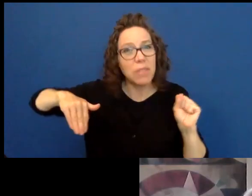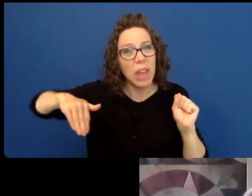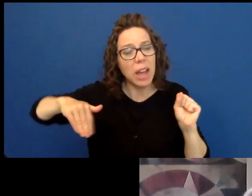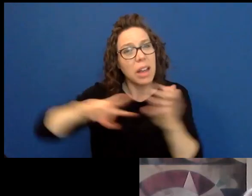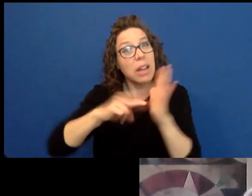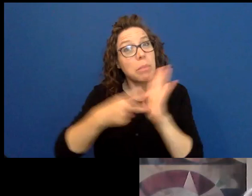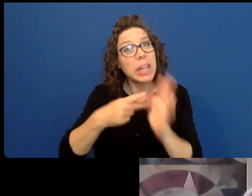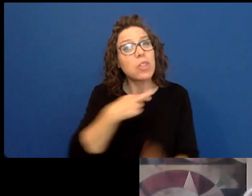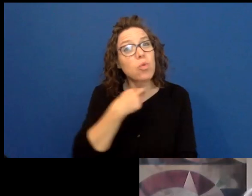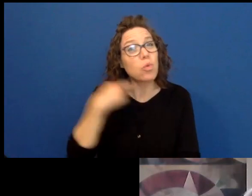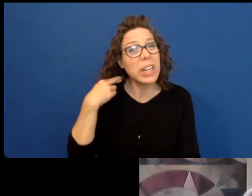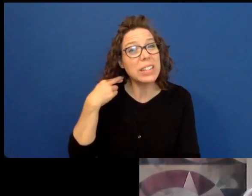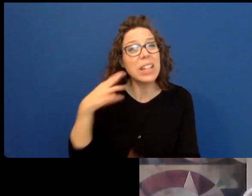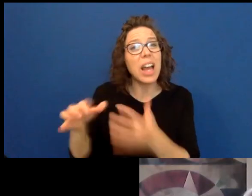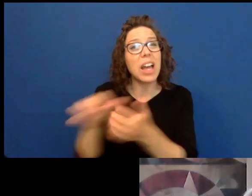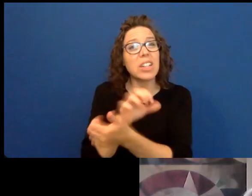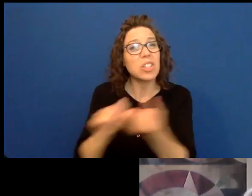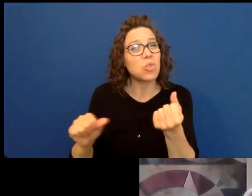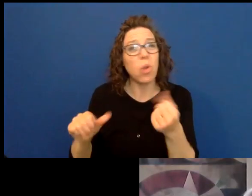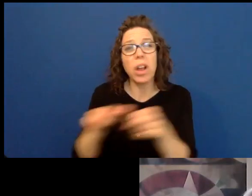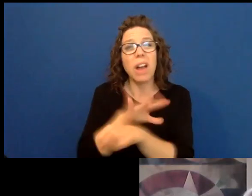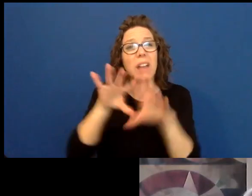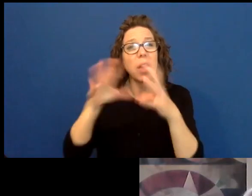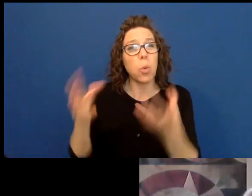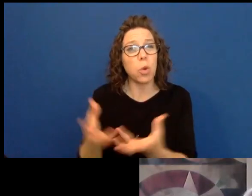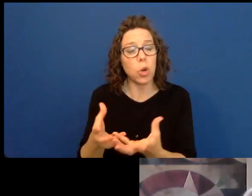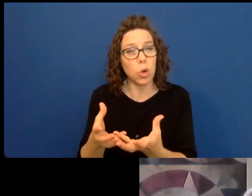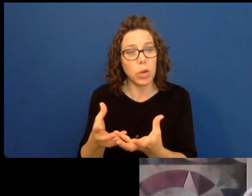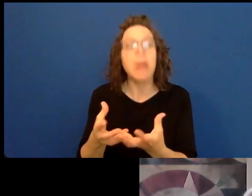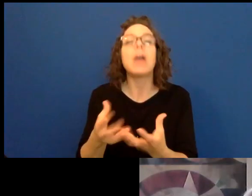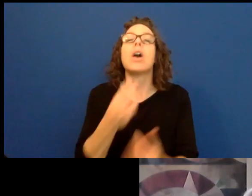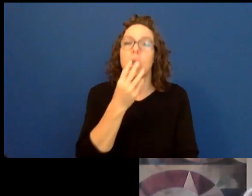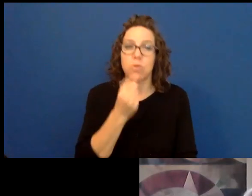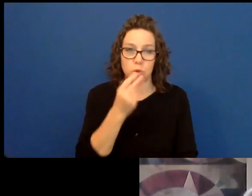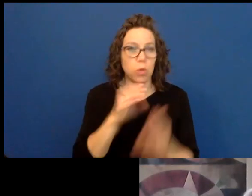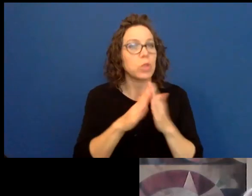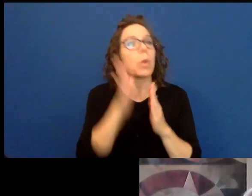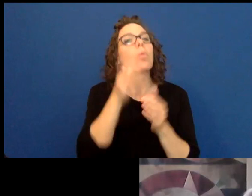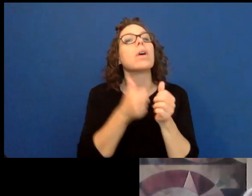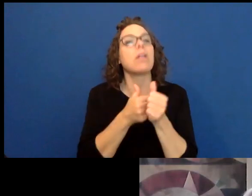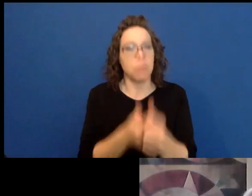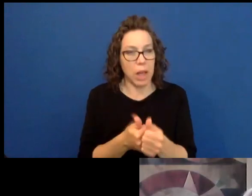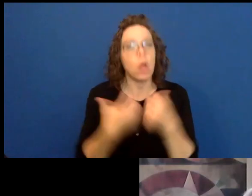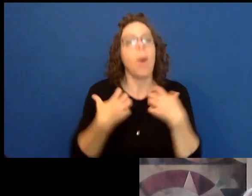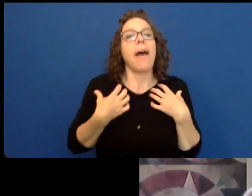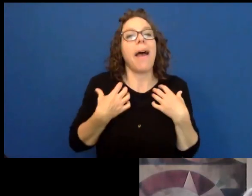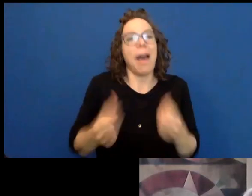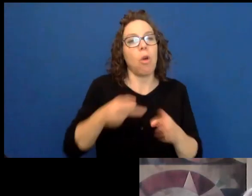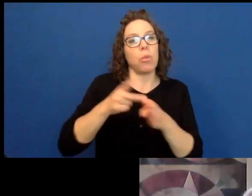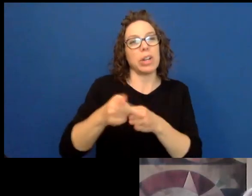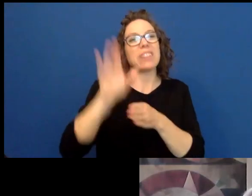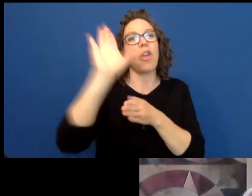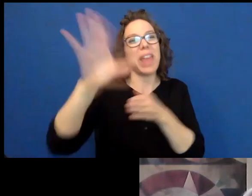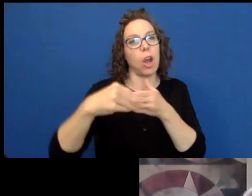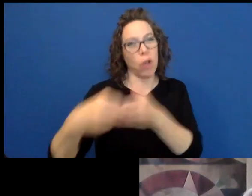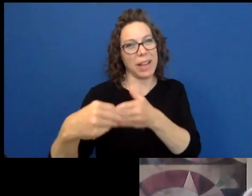risk destroying an entire world. And that is why the Jewish community will be following the guidance of health professionals in